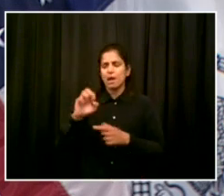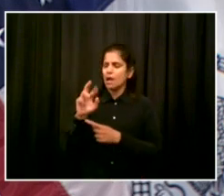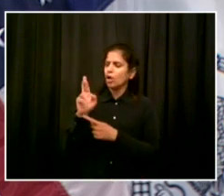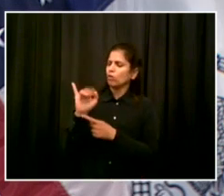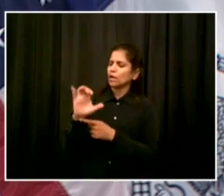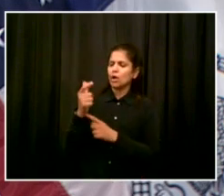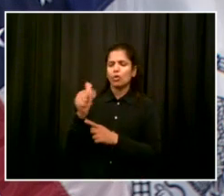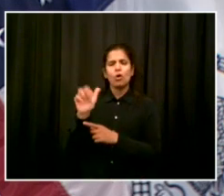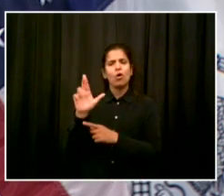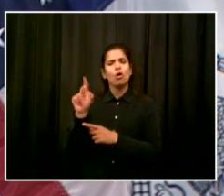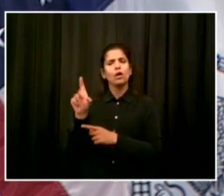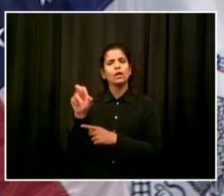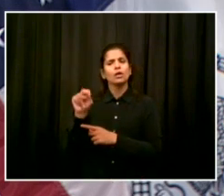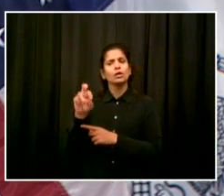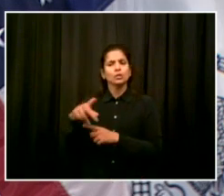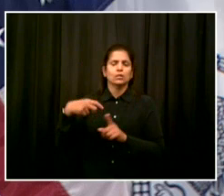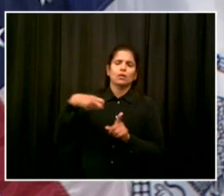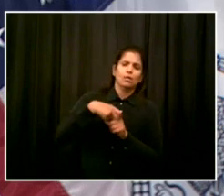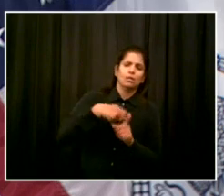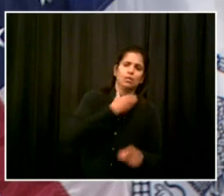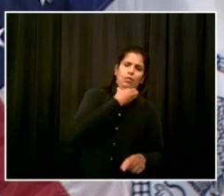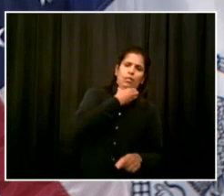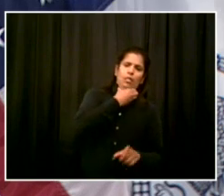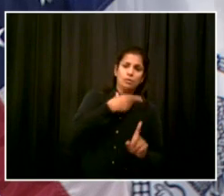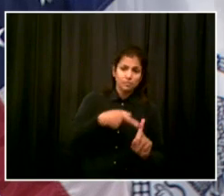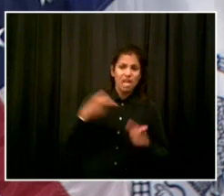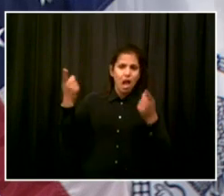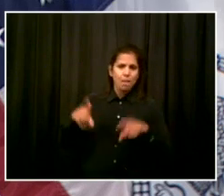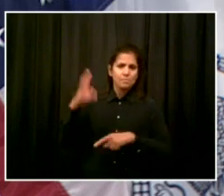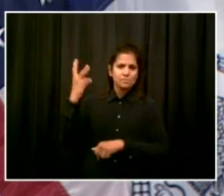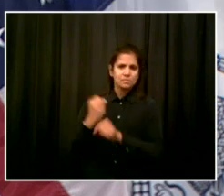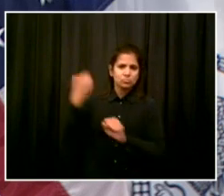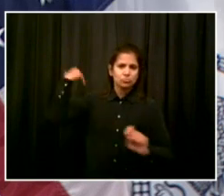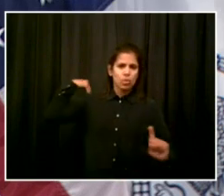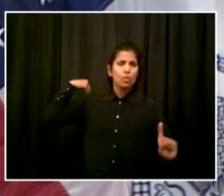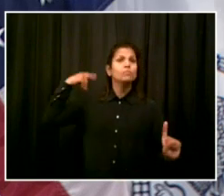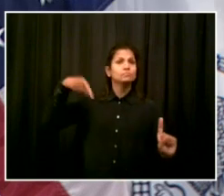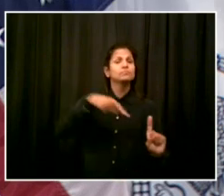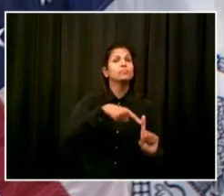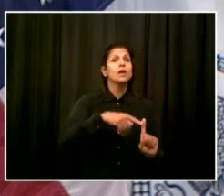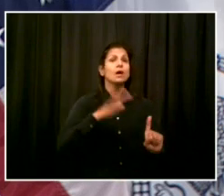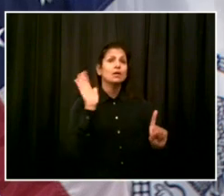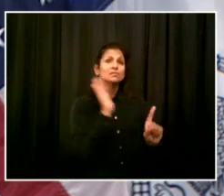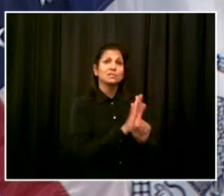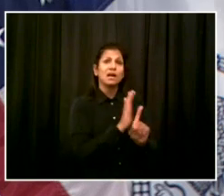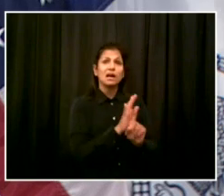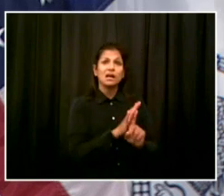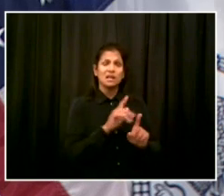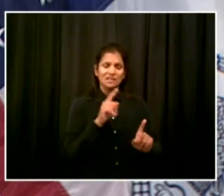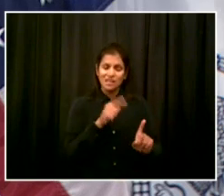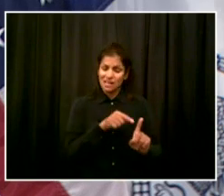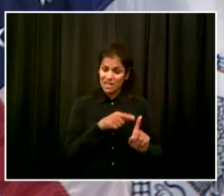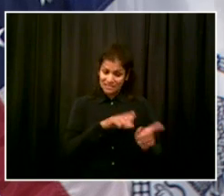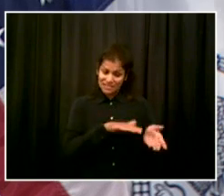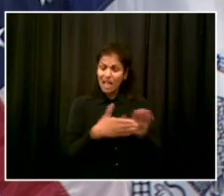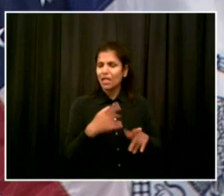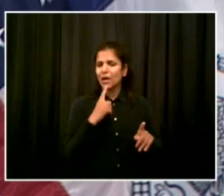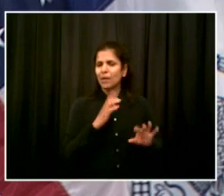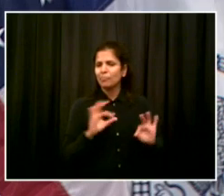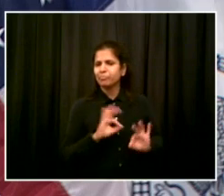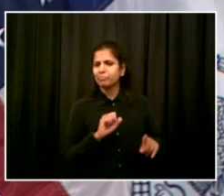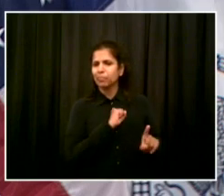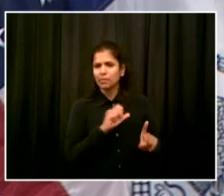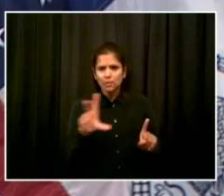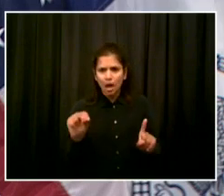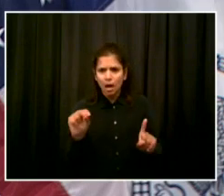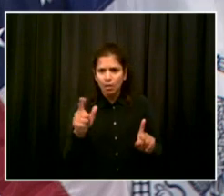die in vain. From the moment we lost him, efforts at change and reform have progressed, and they can progress today deeper